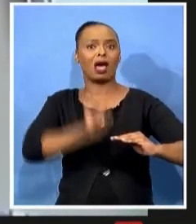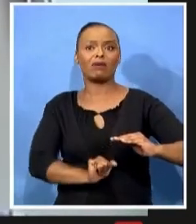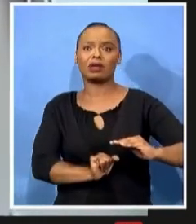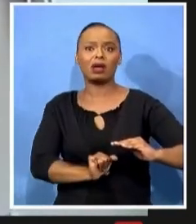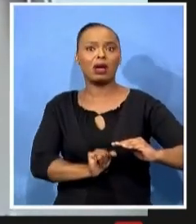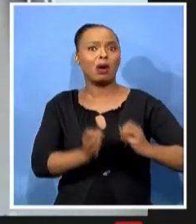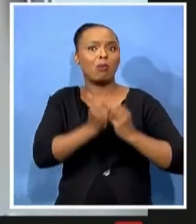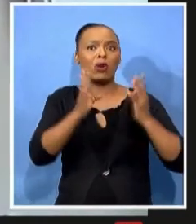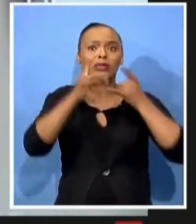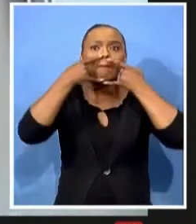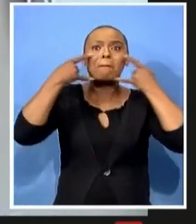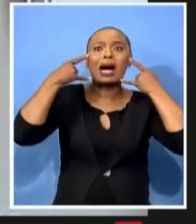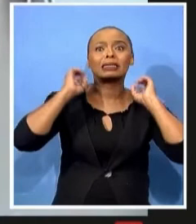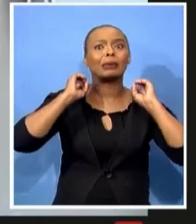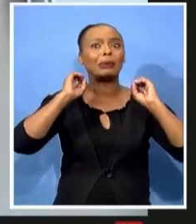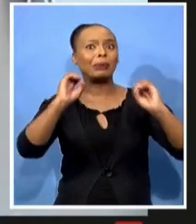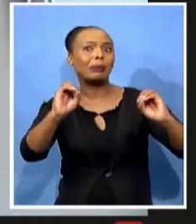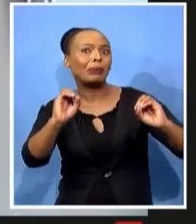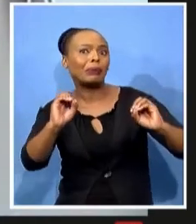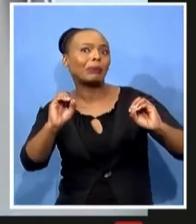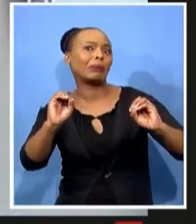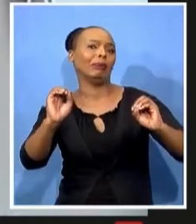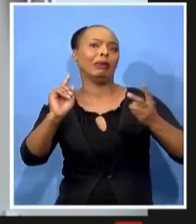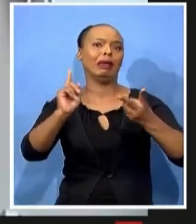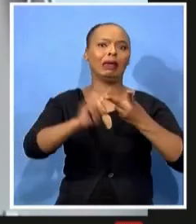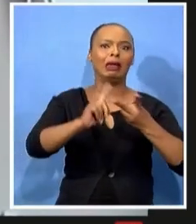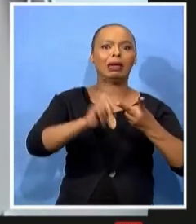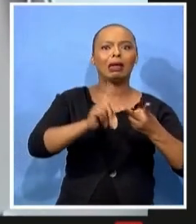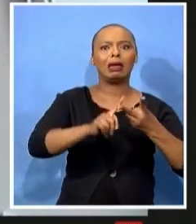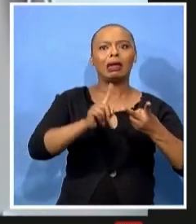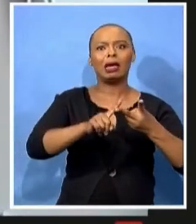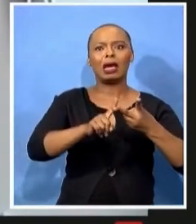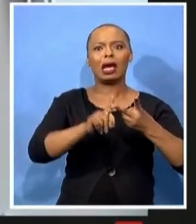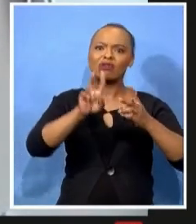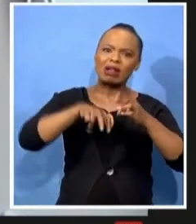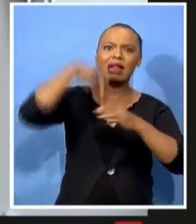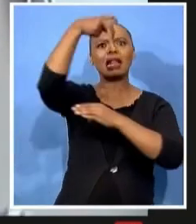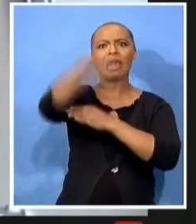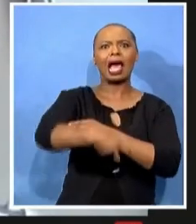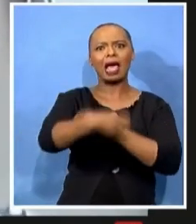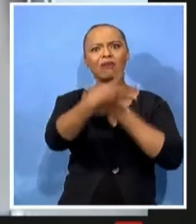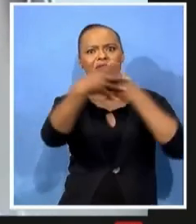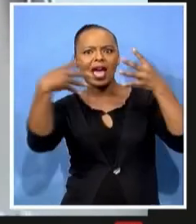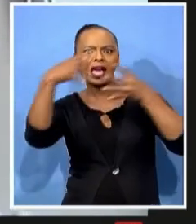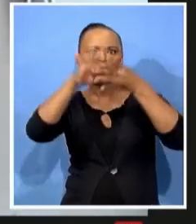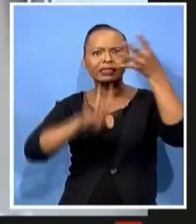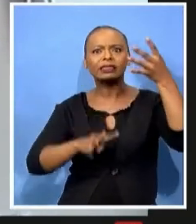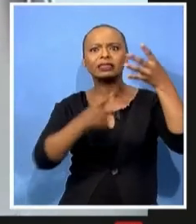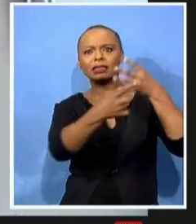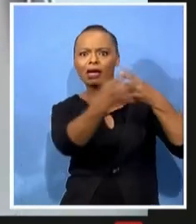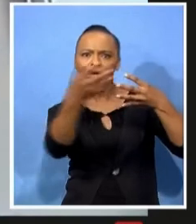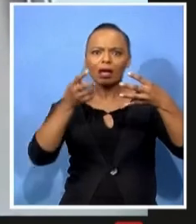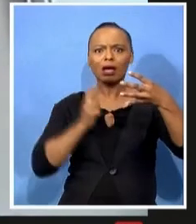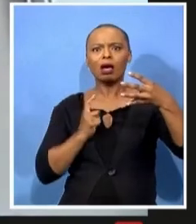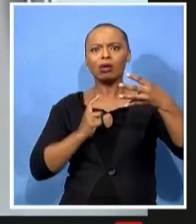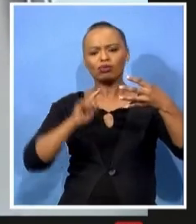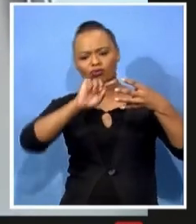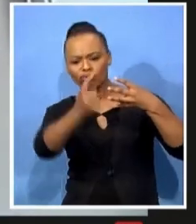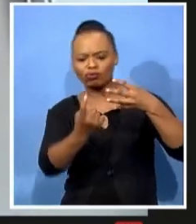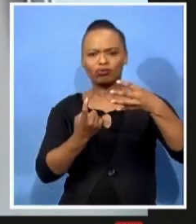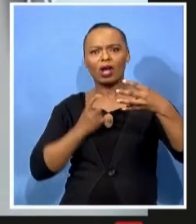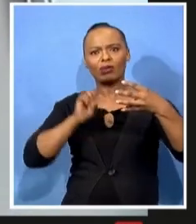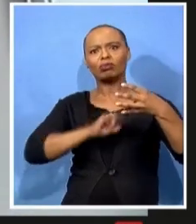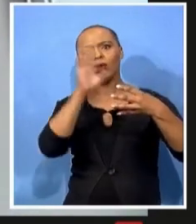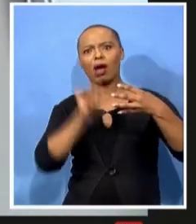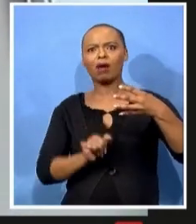who are climbing over fences, climbing over each other to get into the country. That's an issue straight